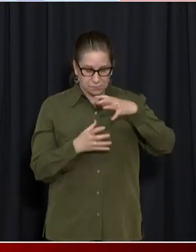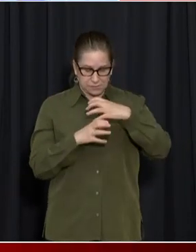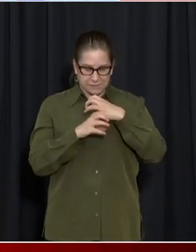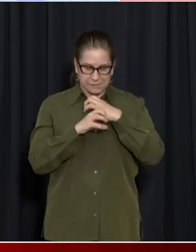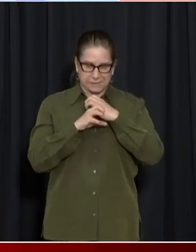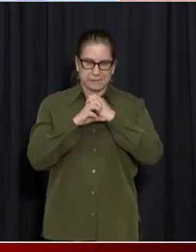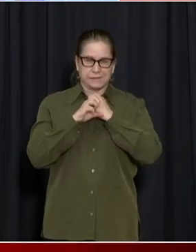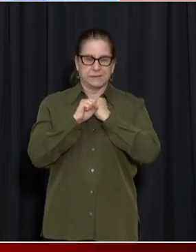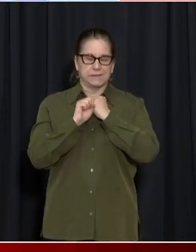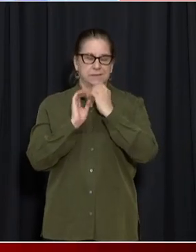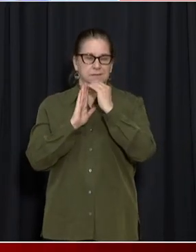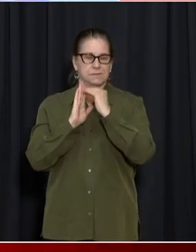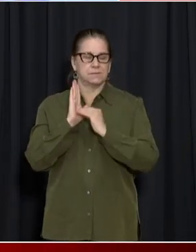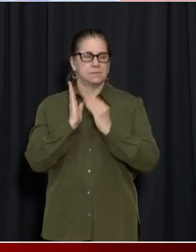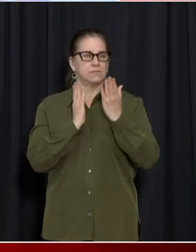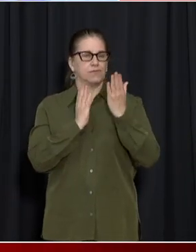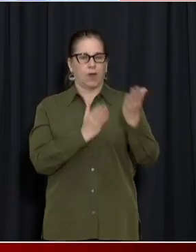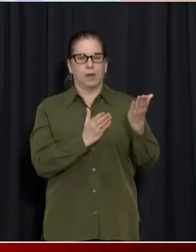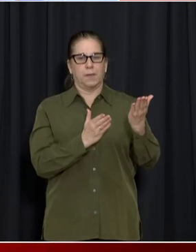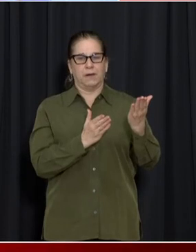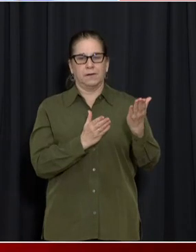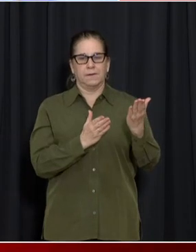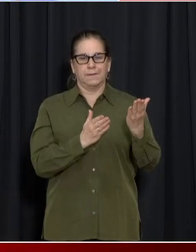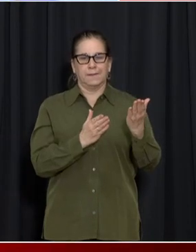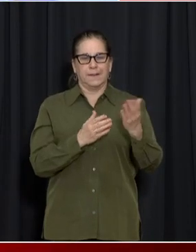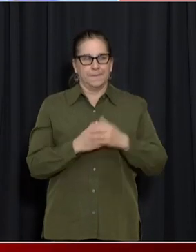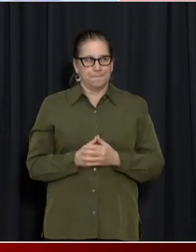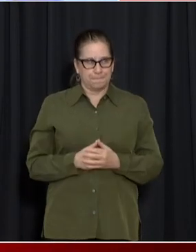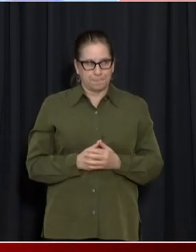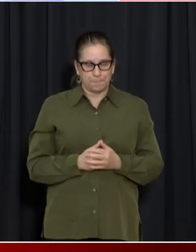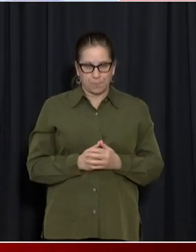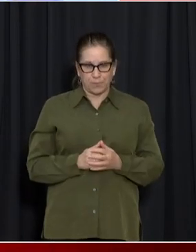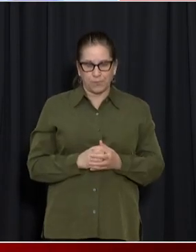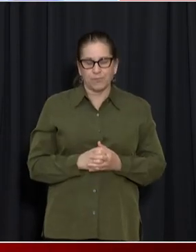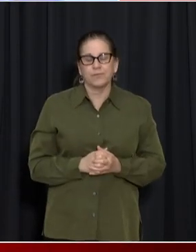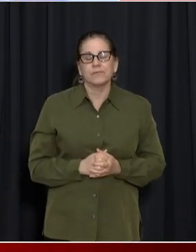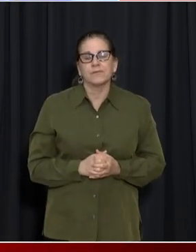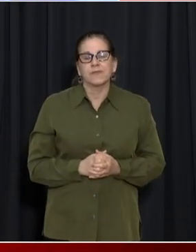Next slide, please, Madam Mayor. You've got it.